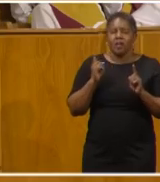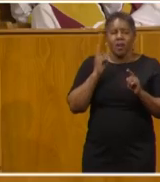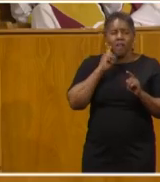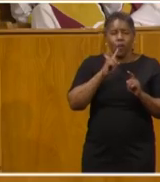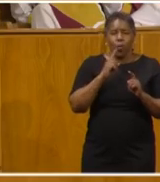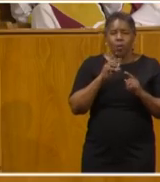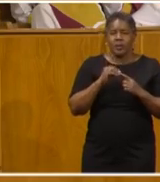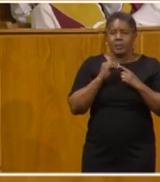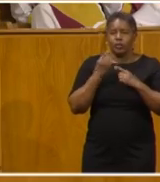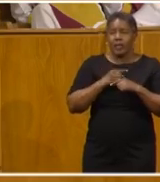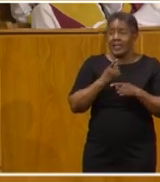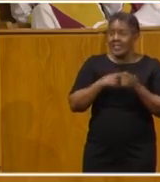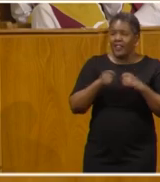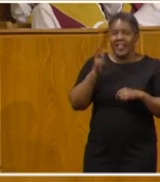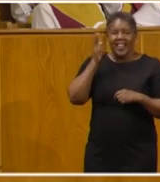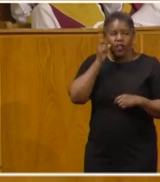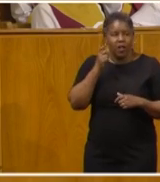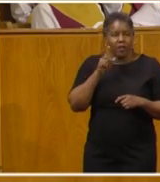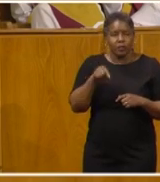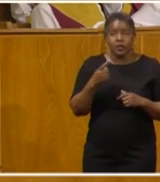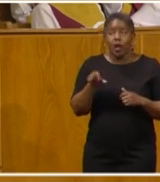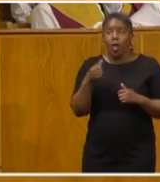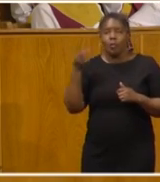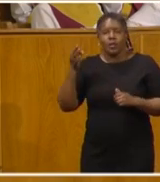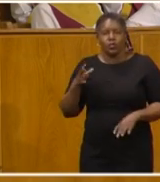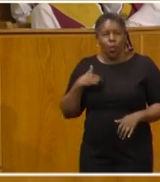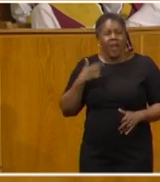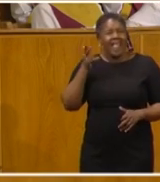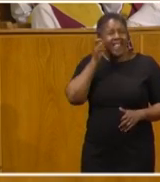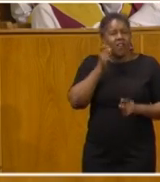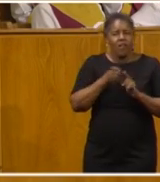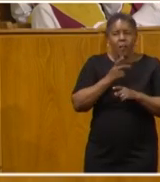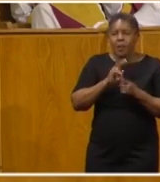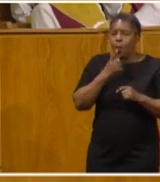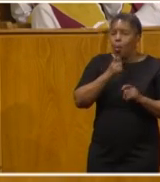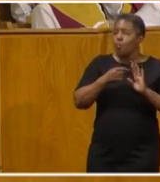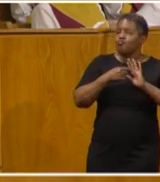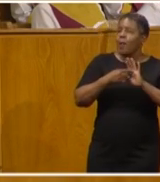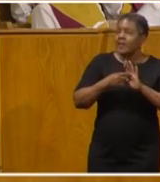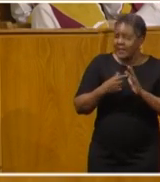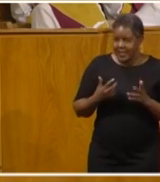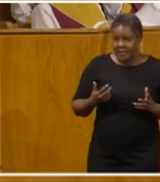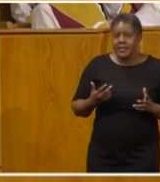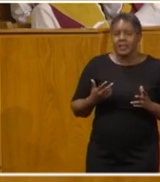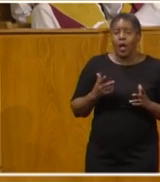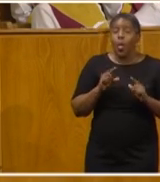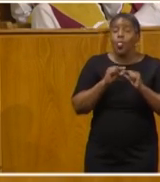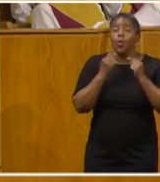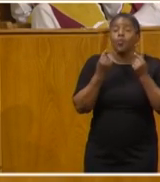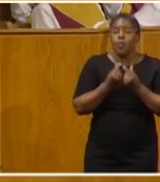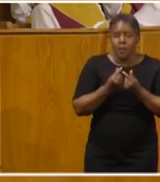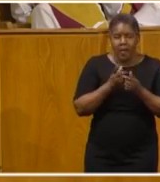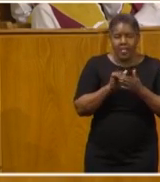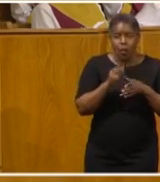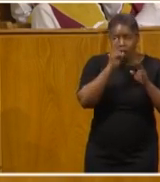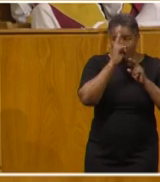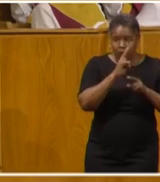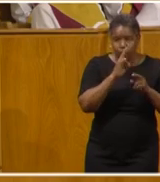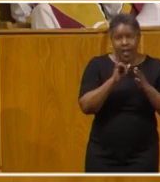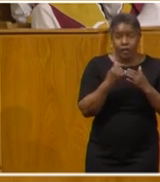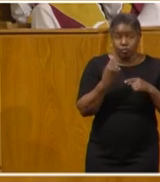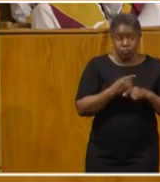than simply hearing from another preacher, we want to hear from those who represent the group, the category that we're honoring. And